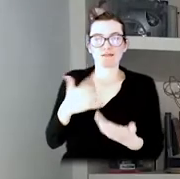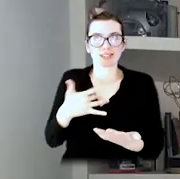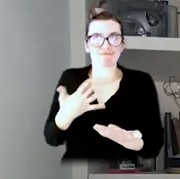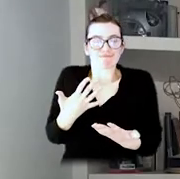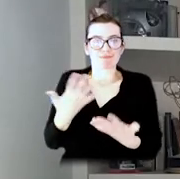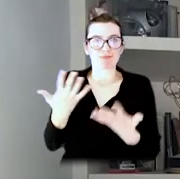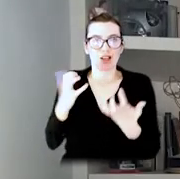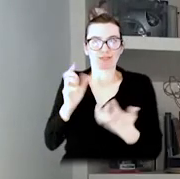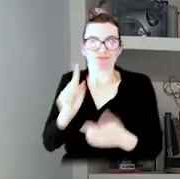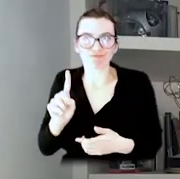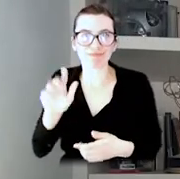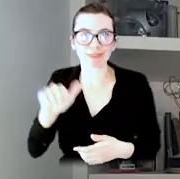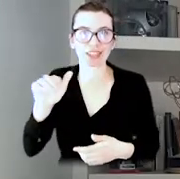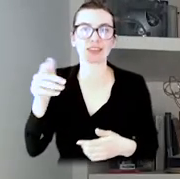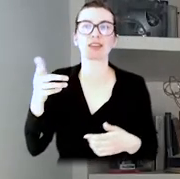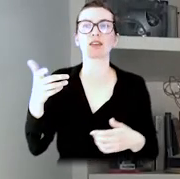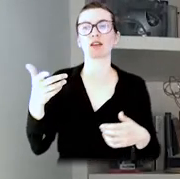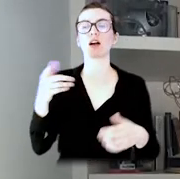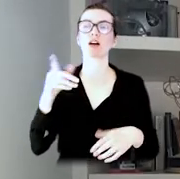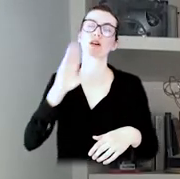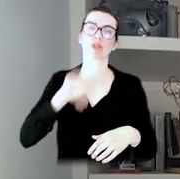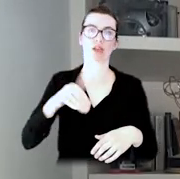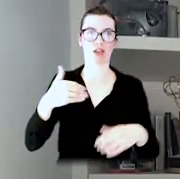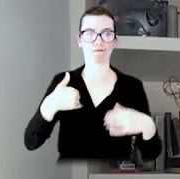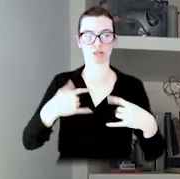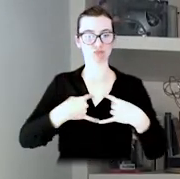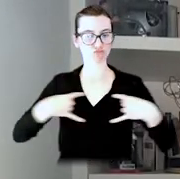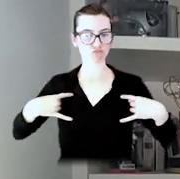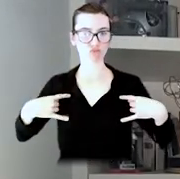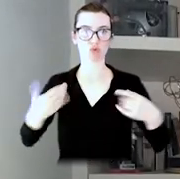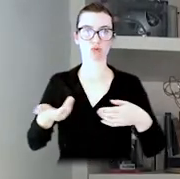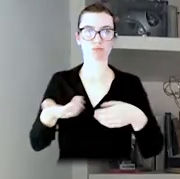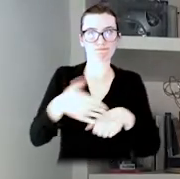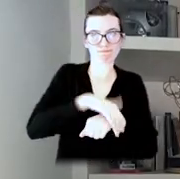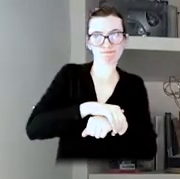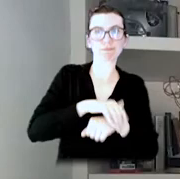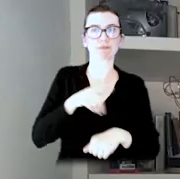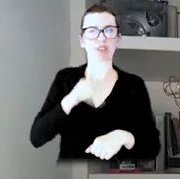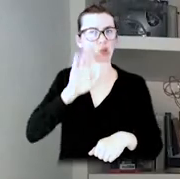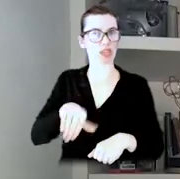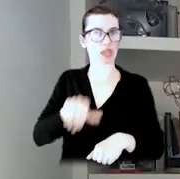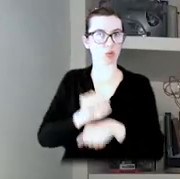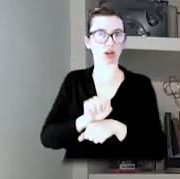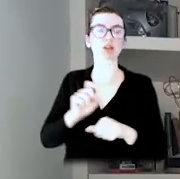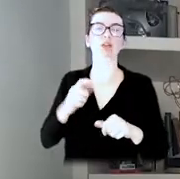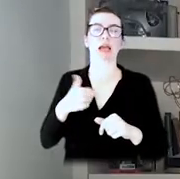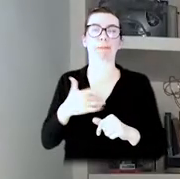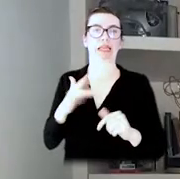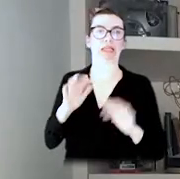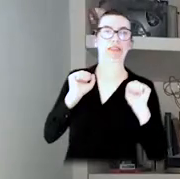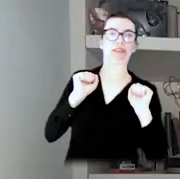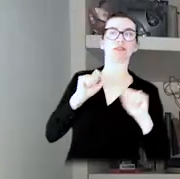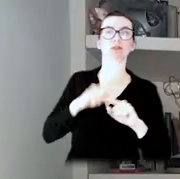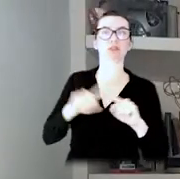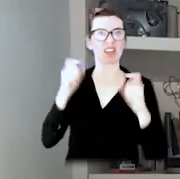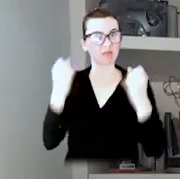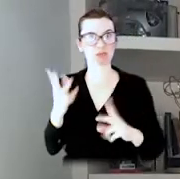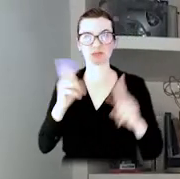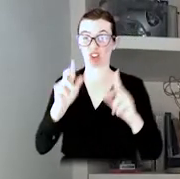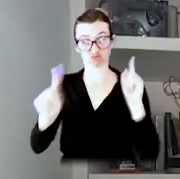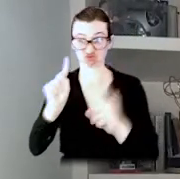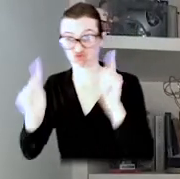know, they're wearing their coat or their blanket. So I know they're working. And so I specifically don't go up, but a lot of people just approach.